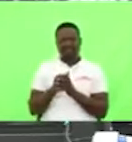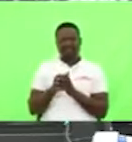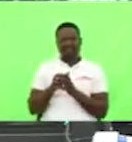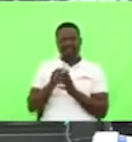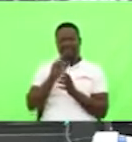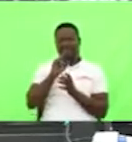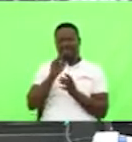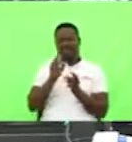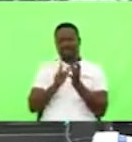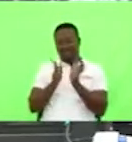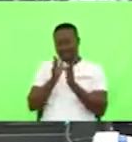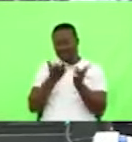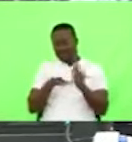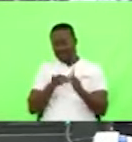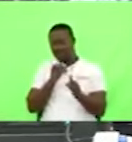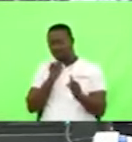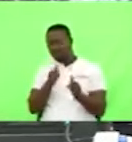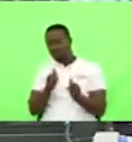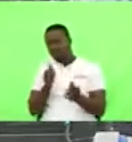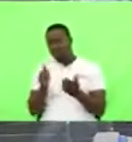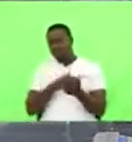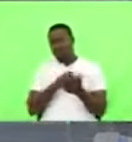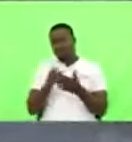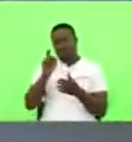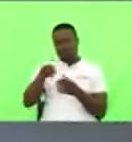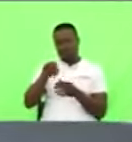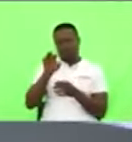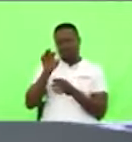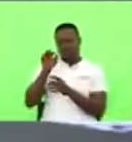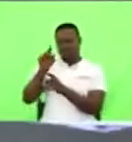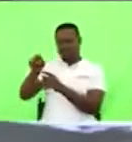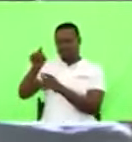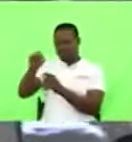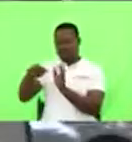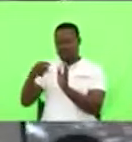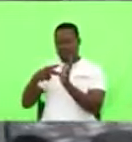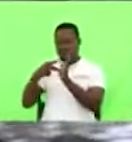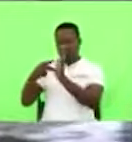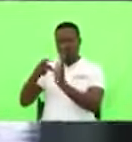Jesus Christ died or not, you are the proof.